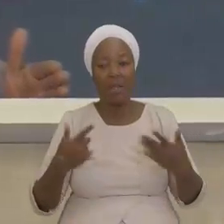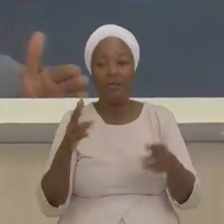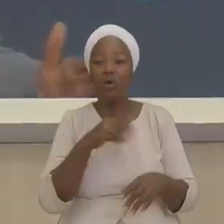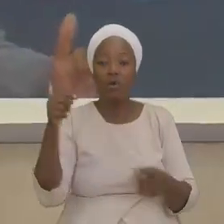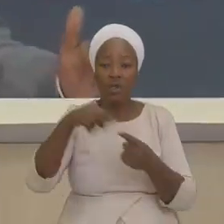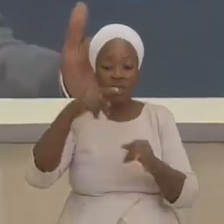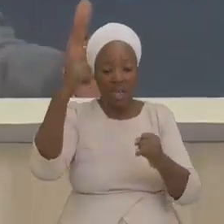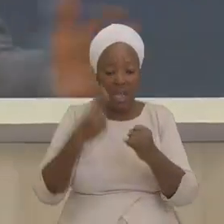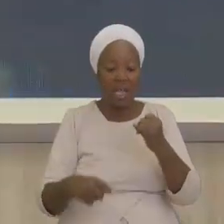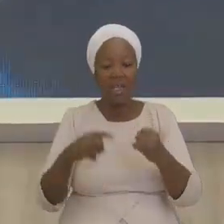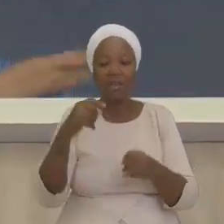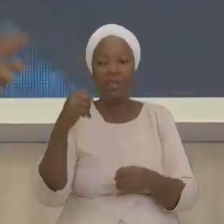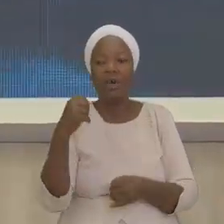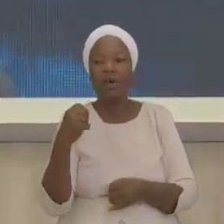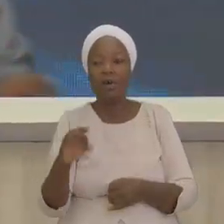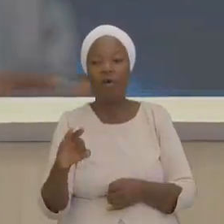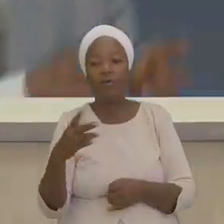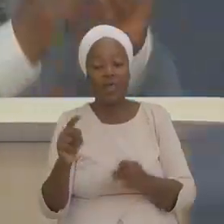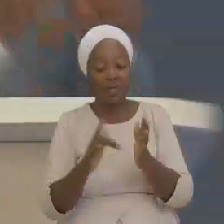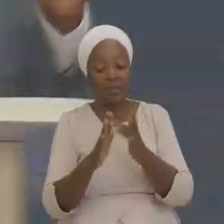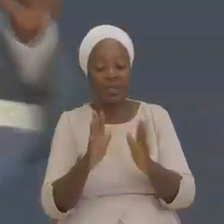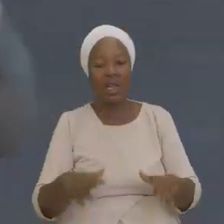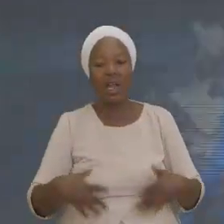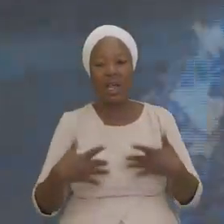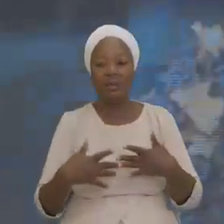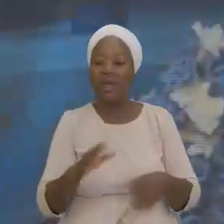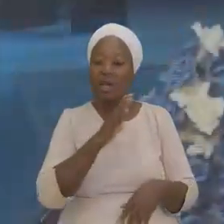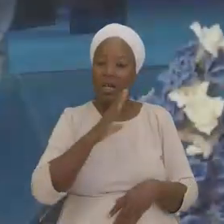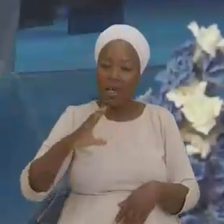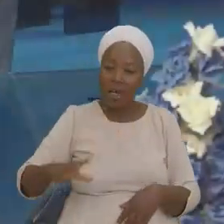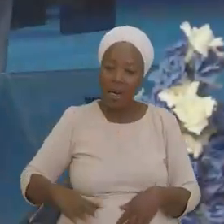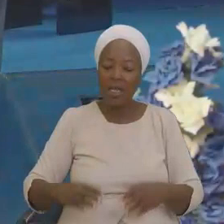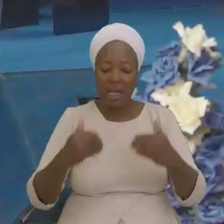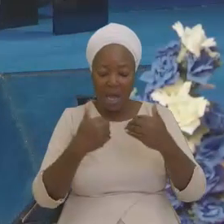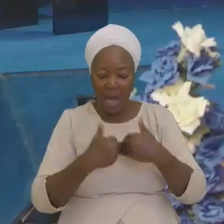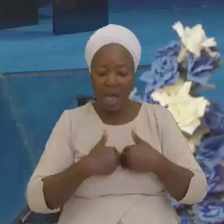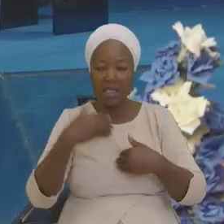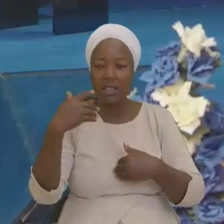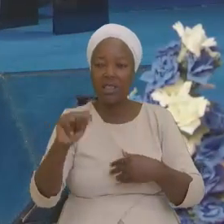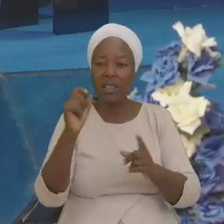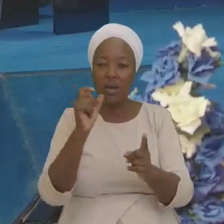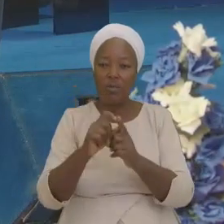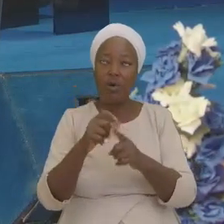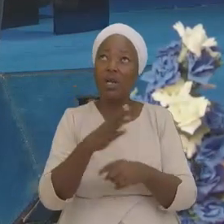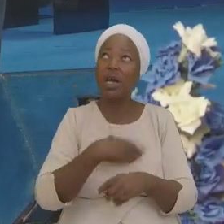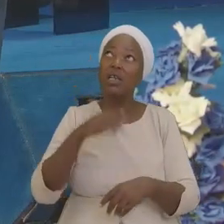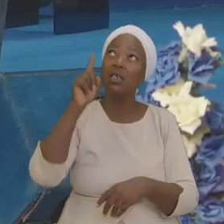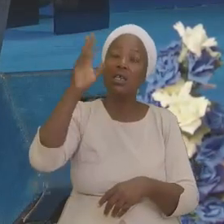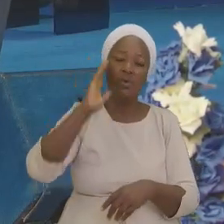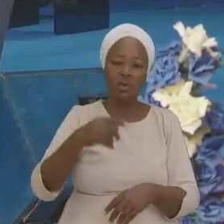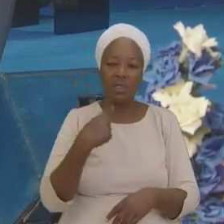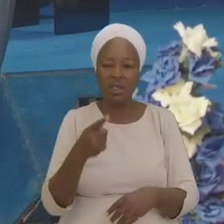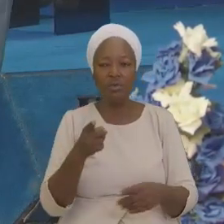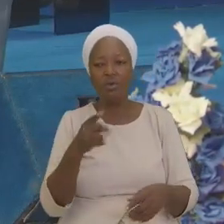consummation, unto the end of the Christian life. Christ has the word and he will tell you all